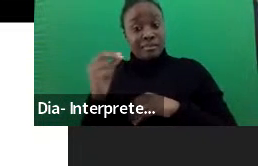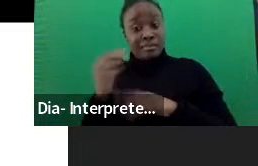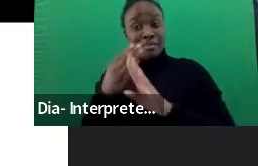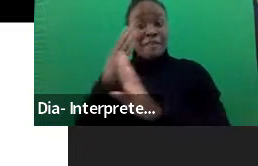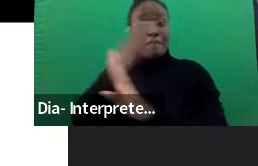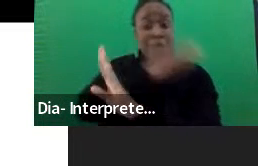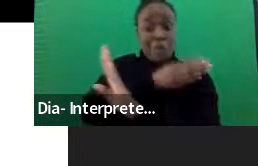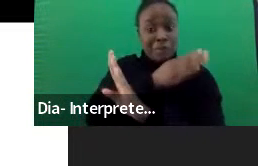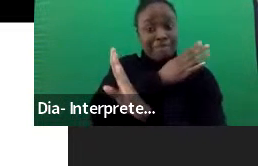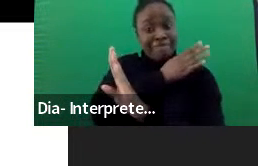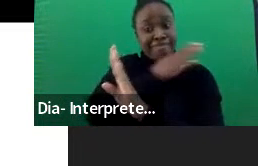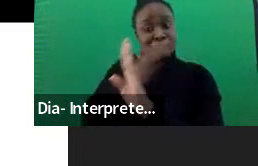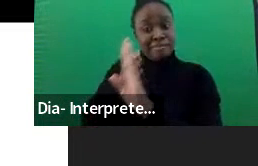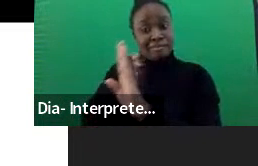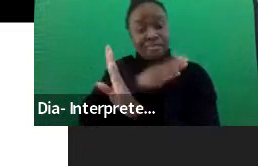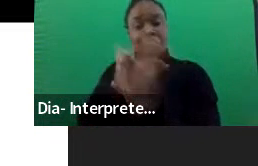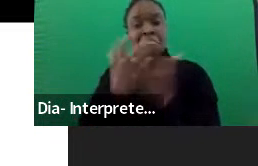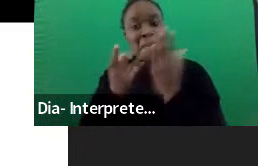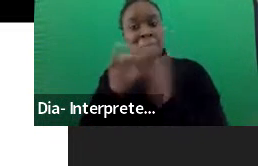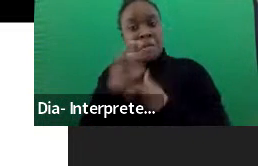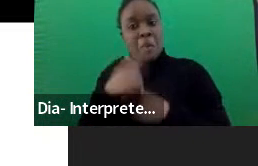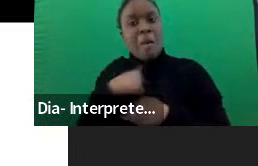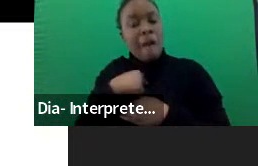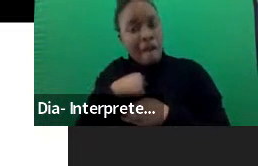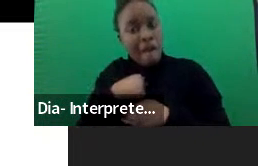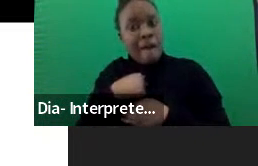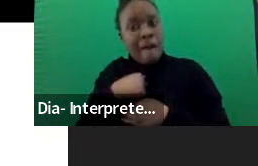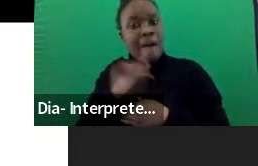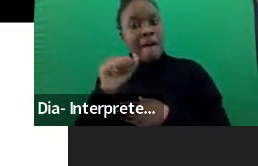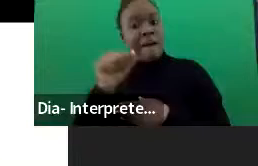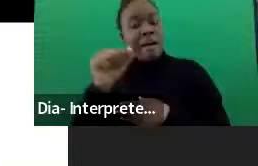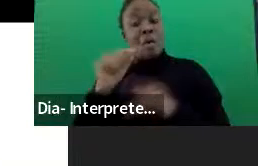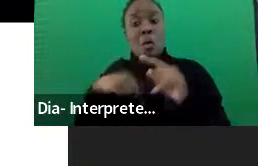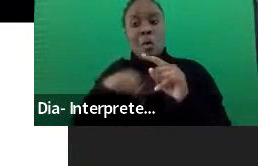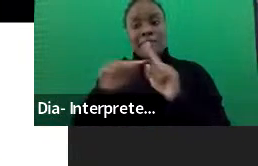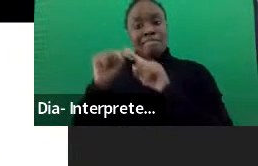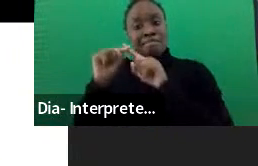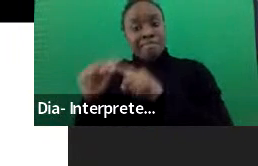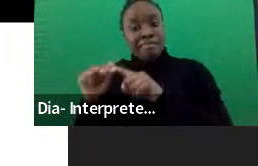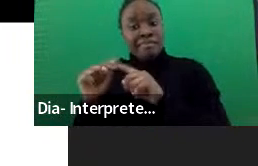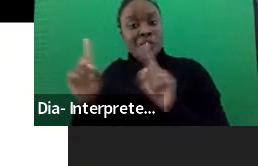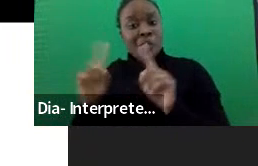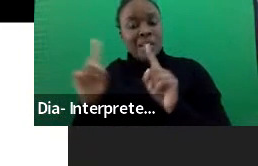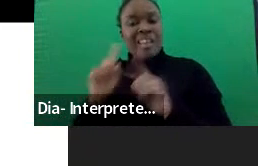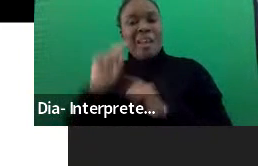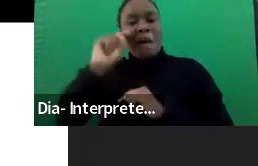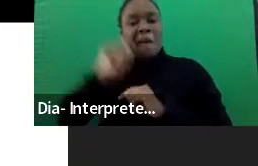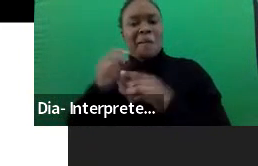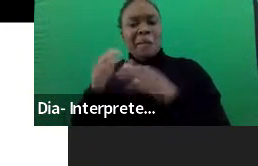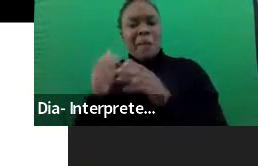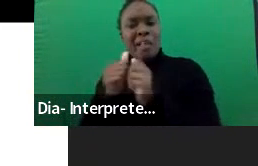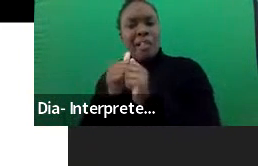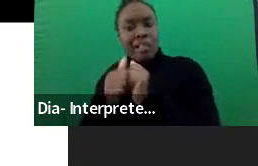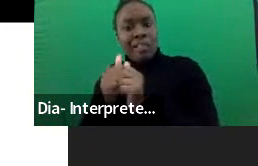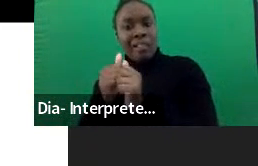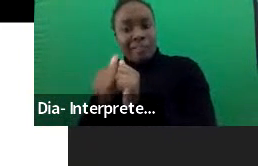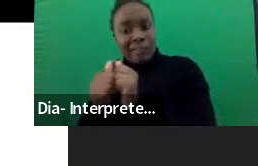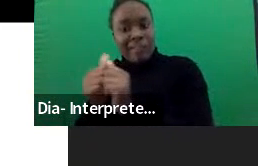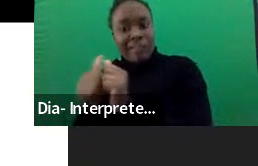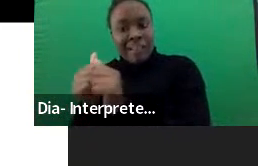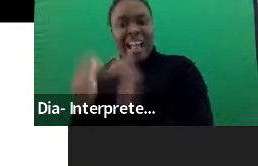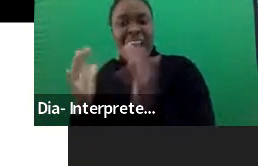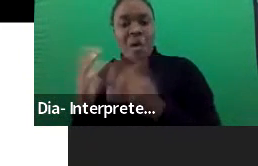appreciate this experience, that we've been heavily reliant on a manual process through the DA